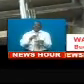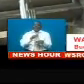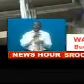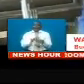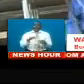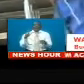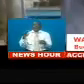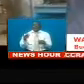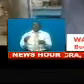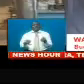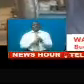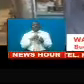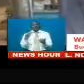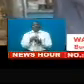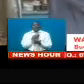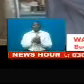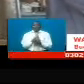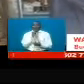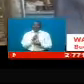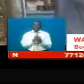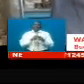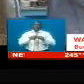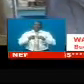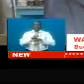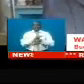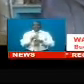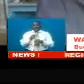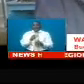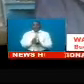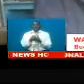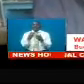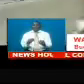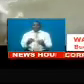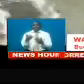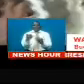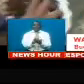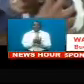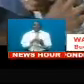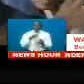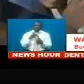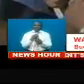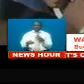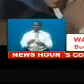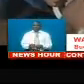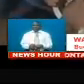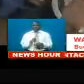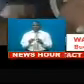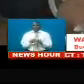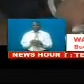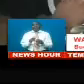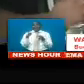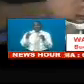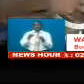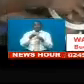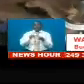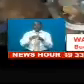support is stifling an initiative to start a business which could help address the country's environmental problem while